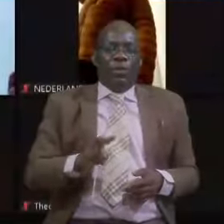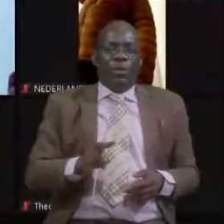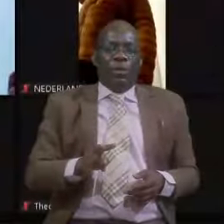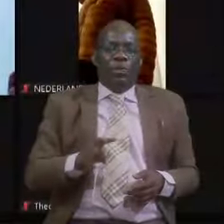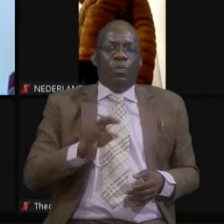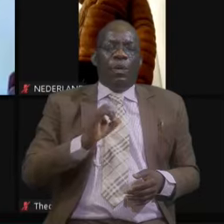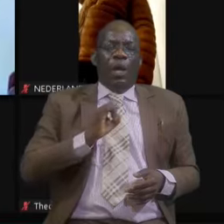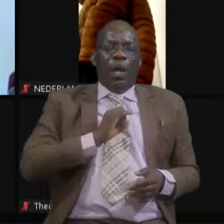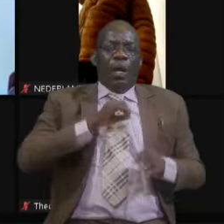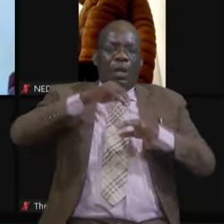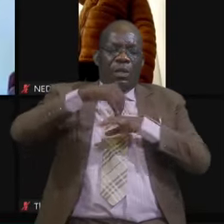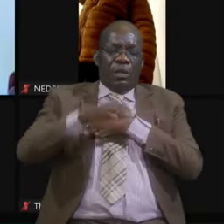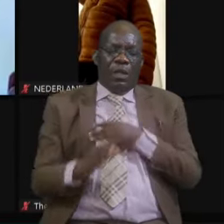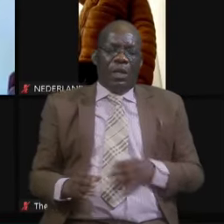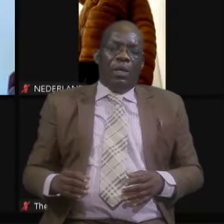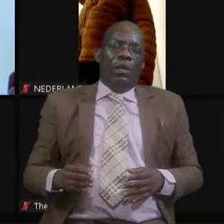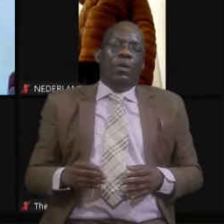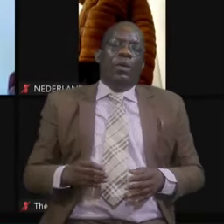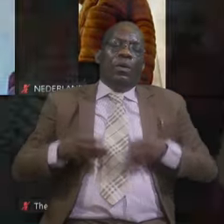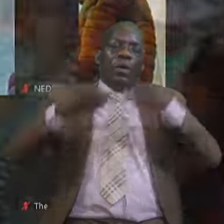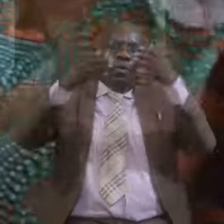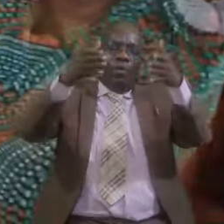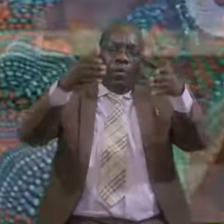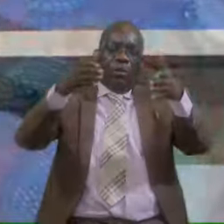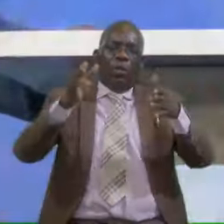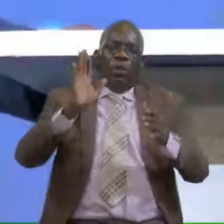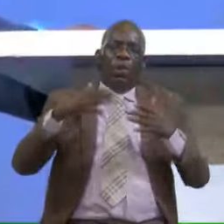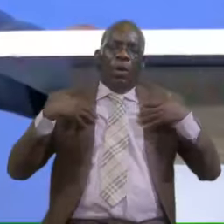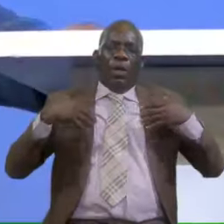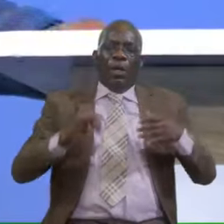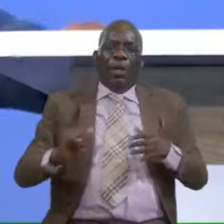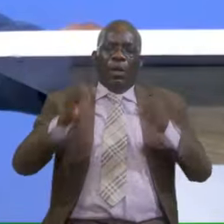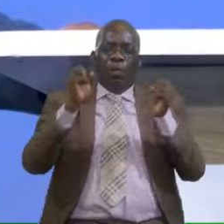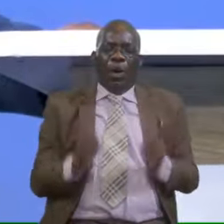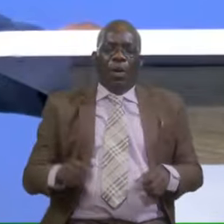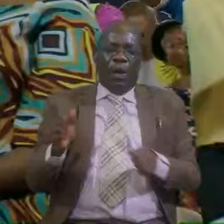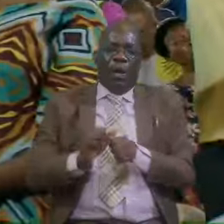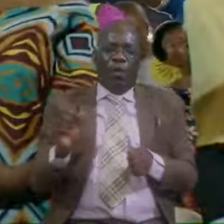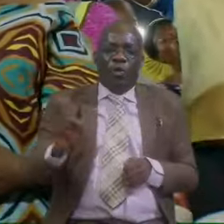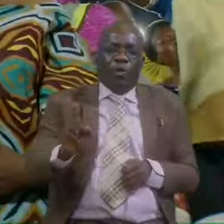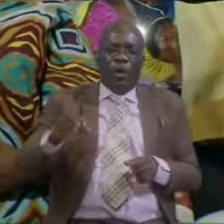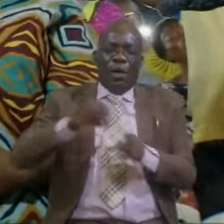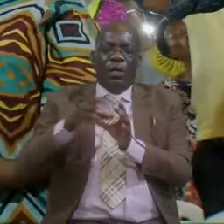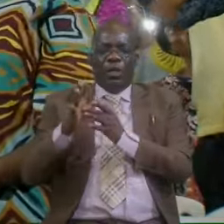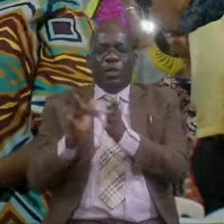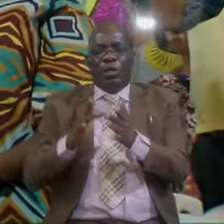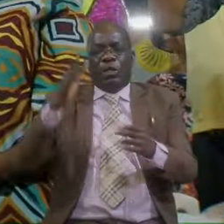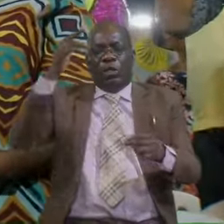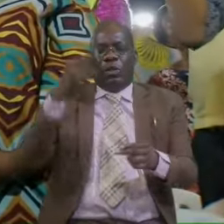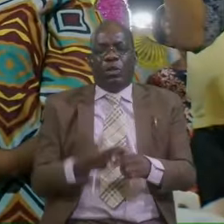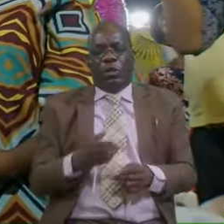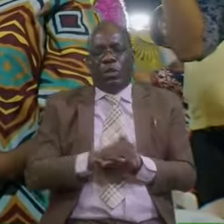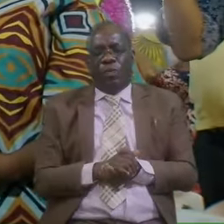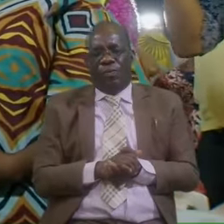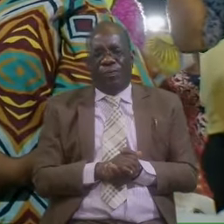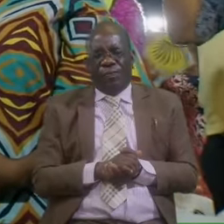send forth your healing power everywhere in Jesus' name.